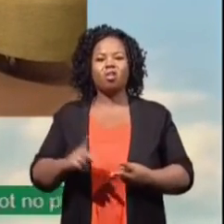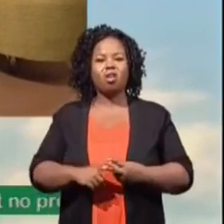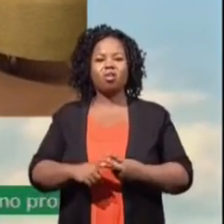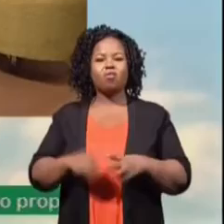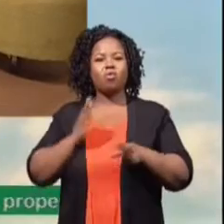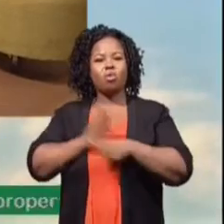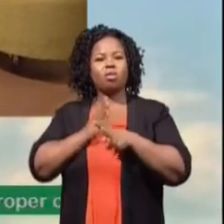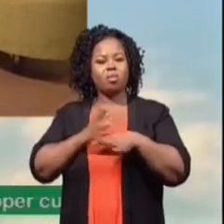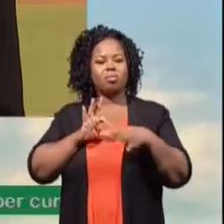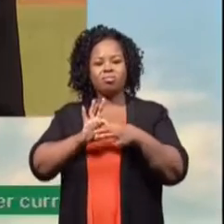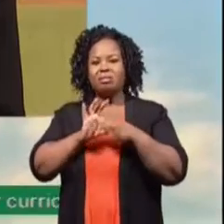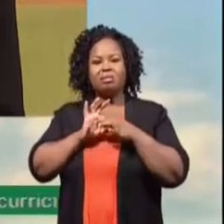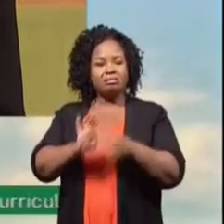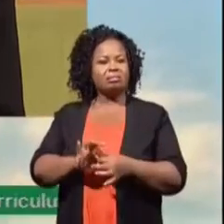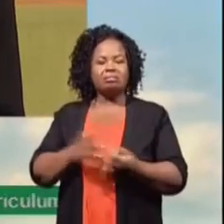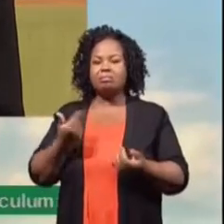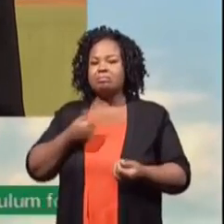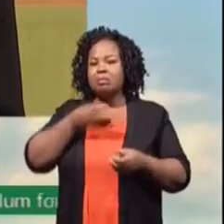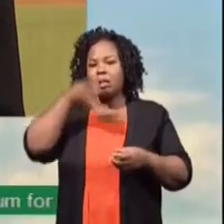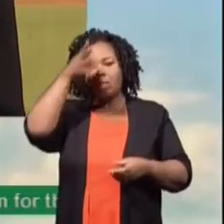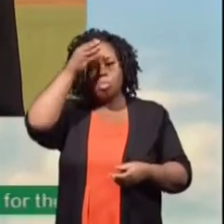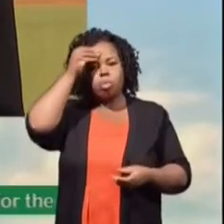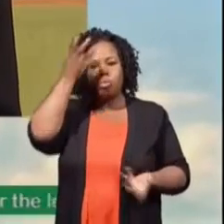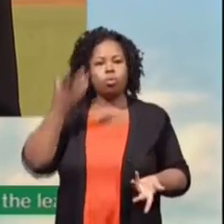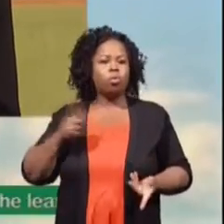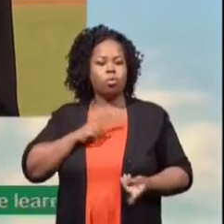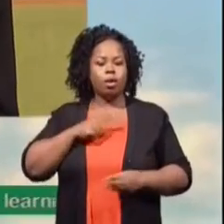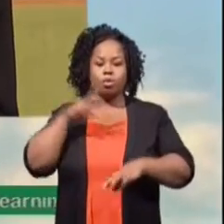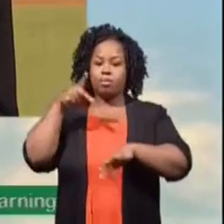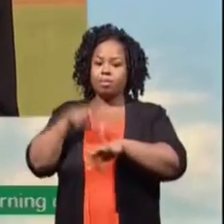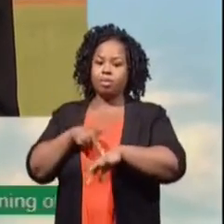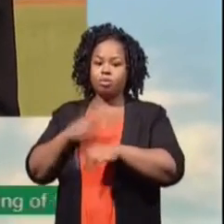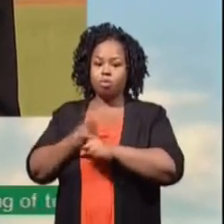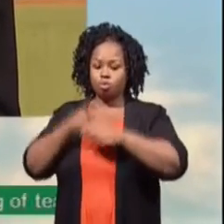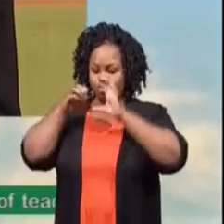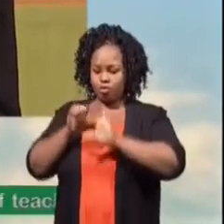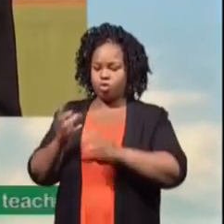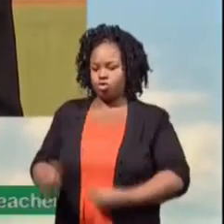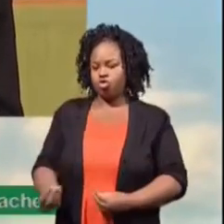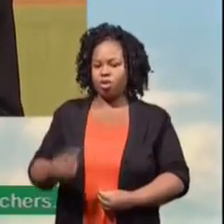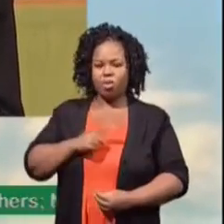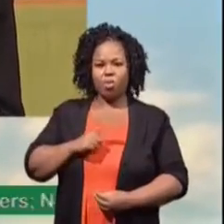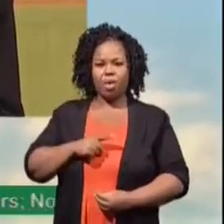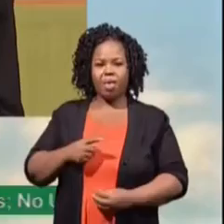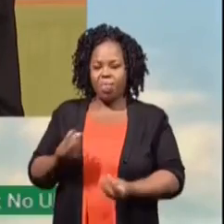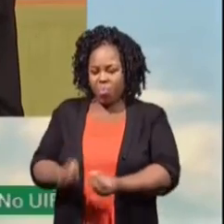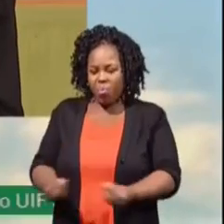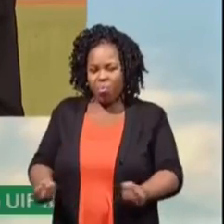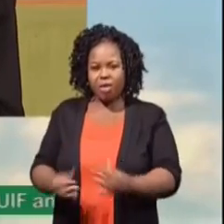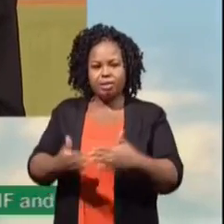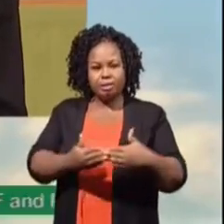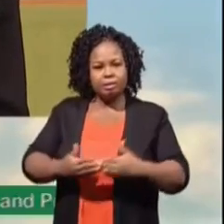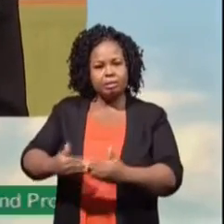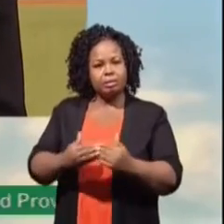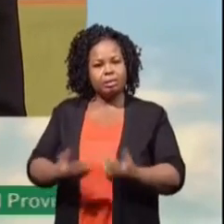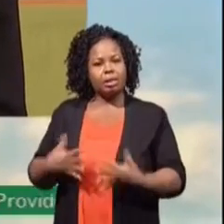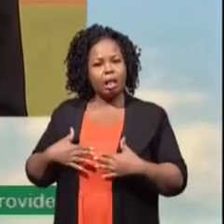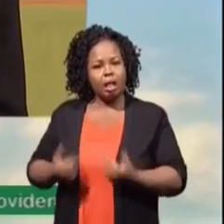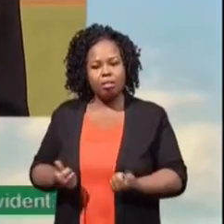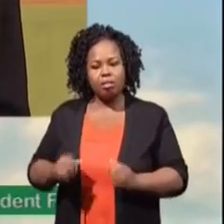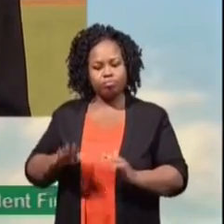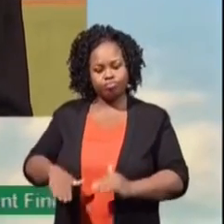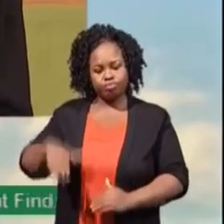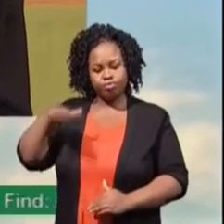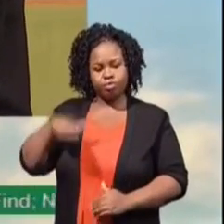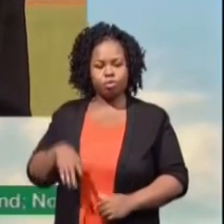singabo principal asinalo kakhulu ukhumbule ezabo principal sijule emntwaneni because I crash were looking at I well-being yomntwana so ke manje